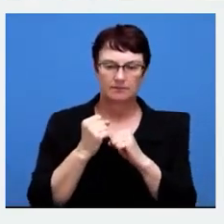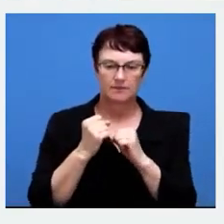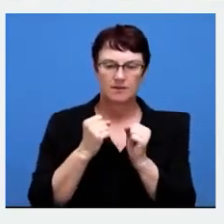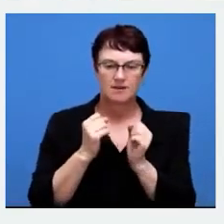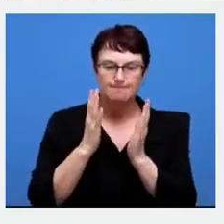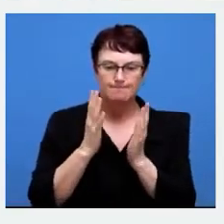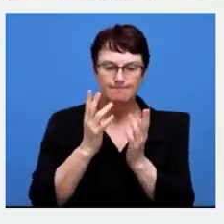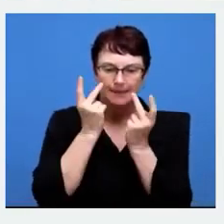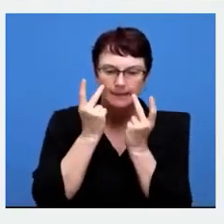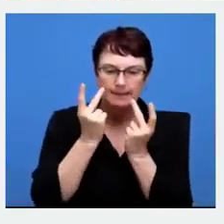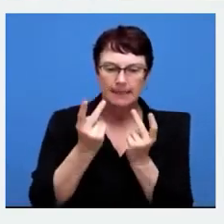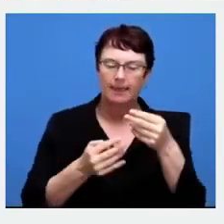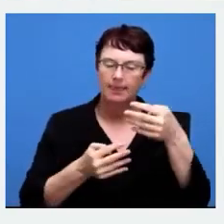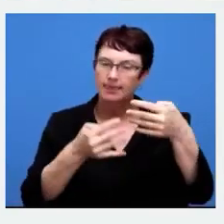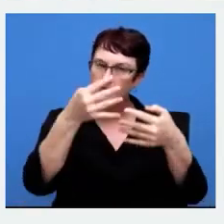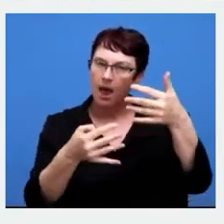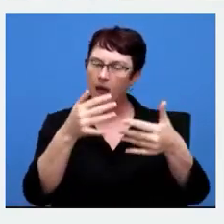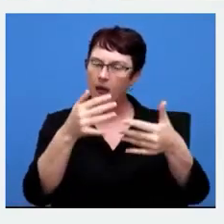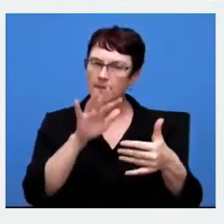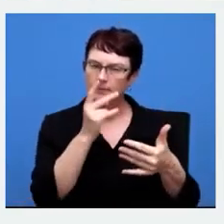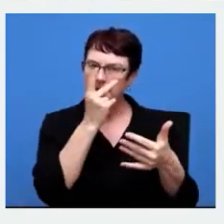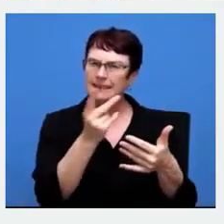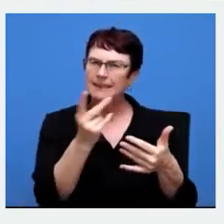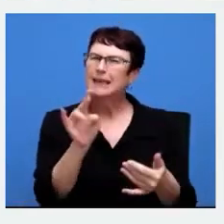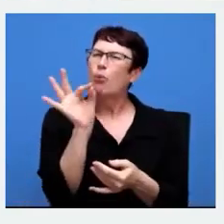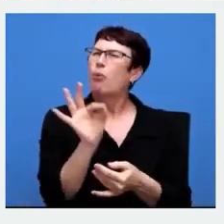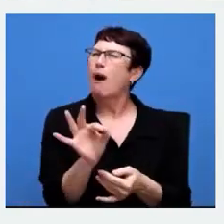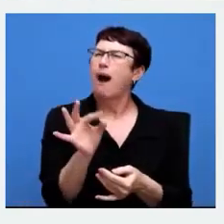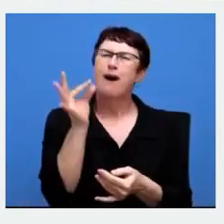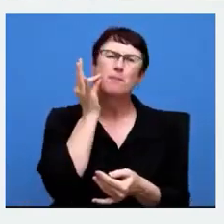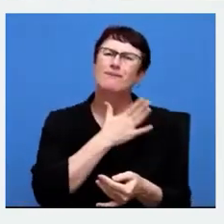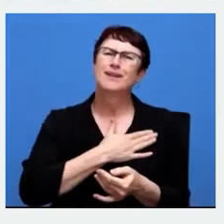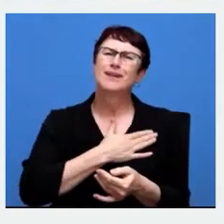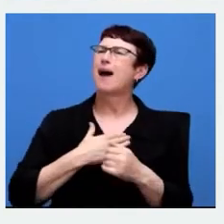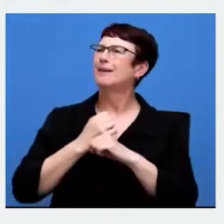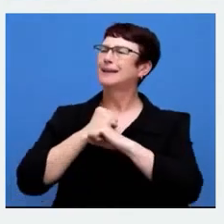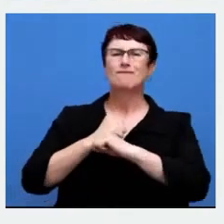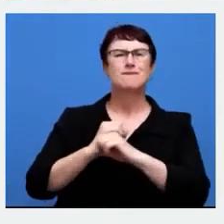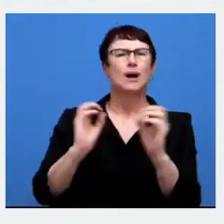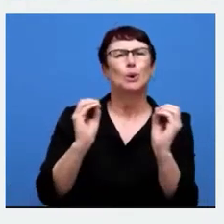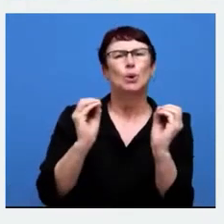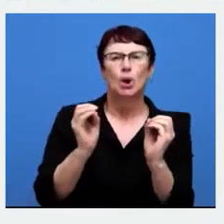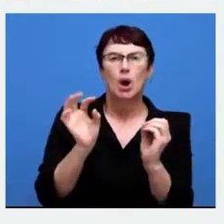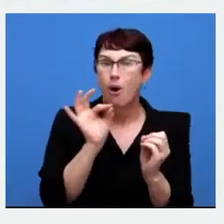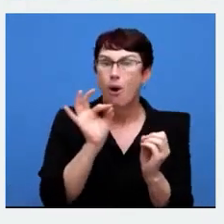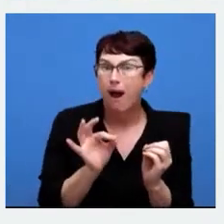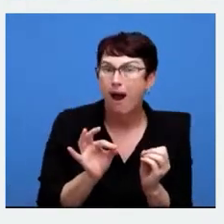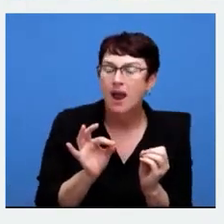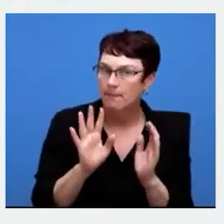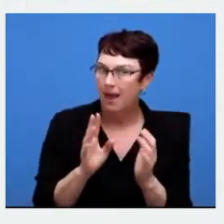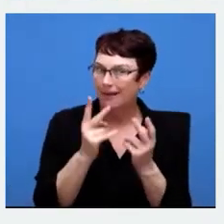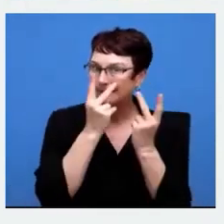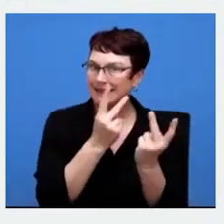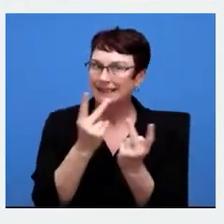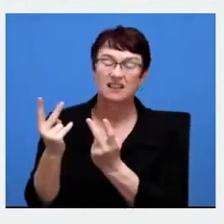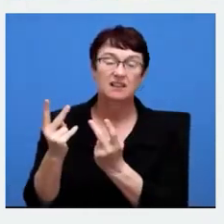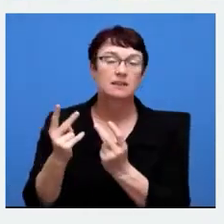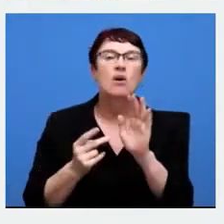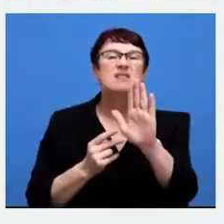causes of insecurity. Importantly, this is not to stigmatize certain neighborhoods, but to